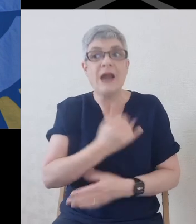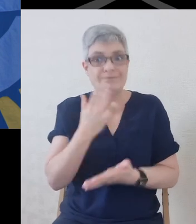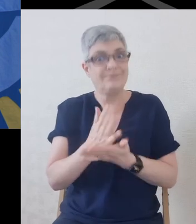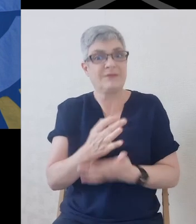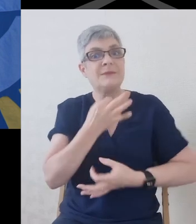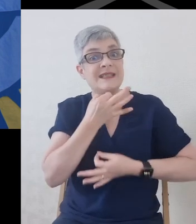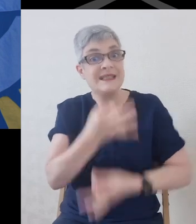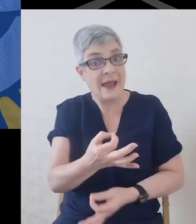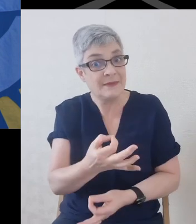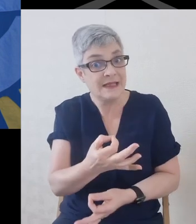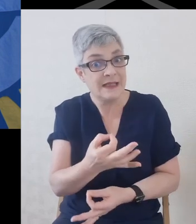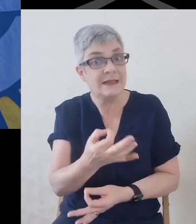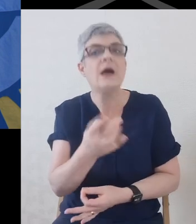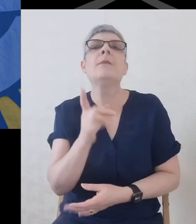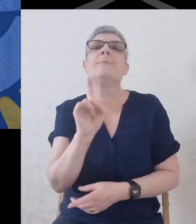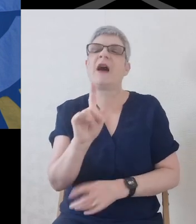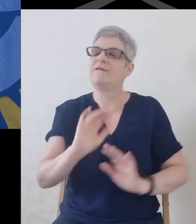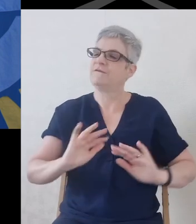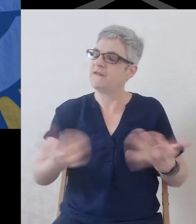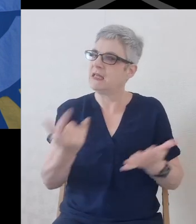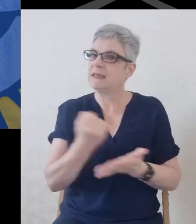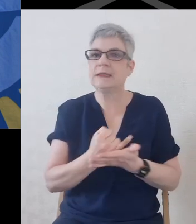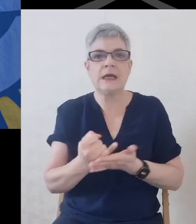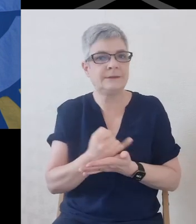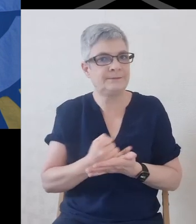are, yet he did not sin.